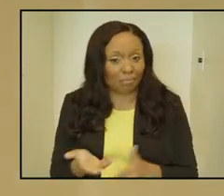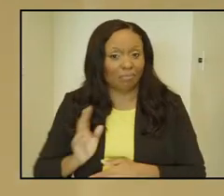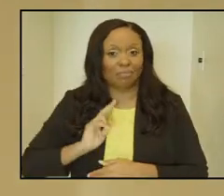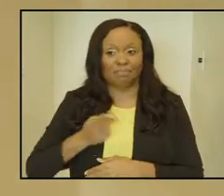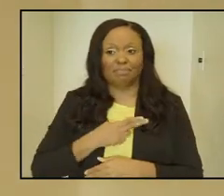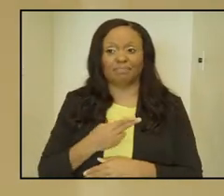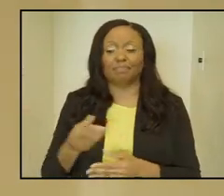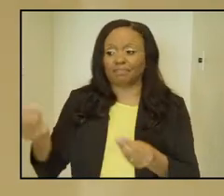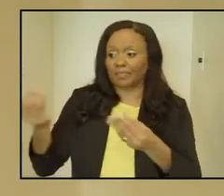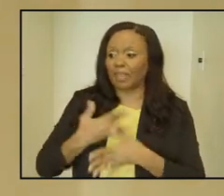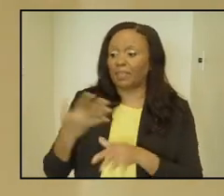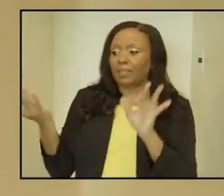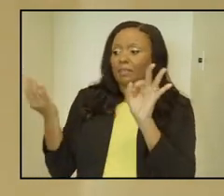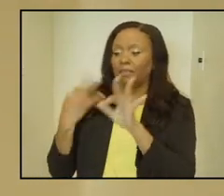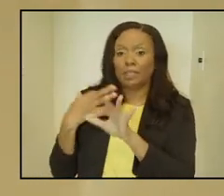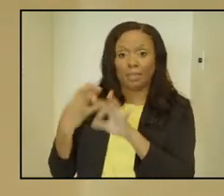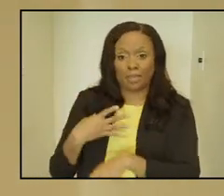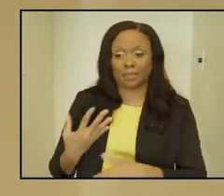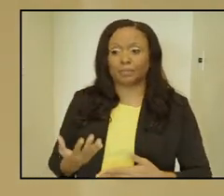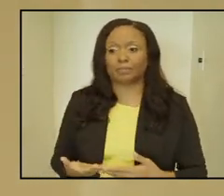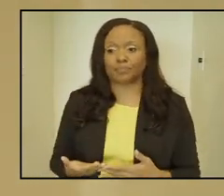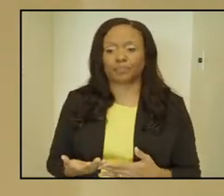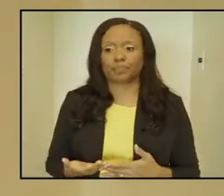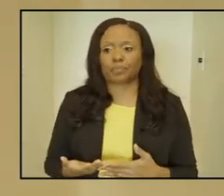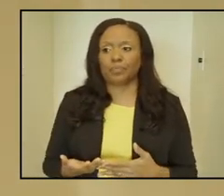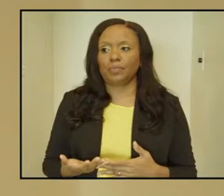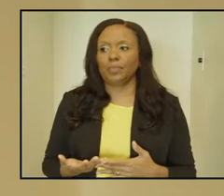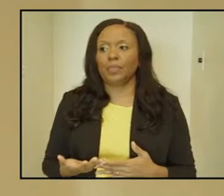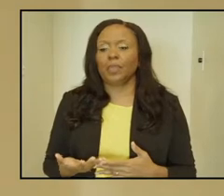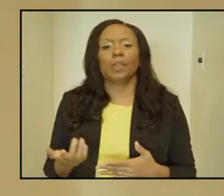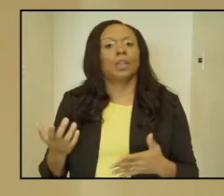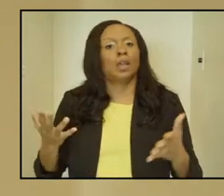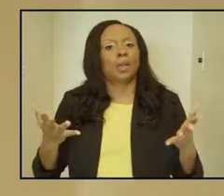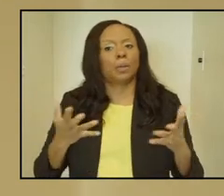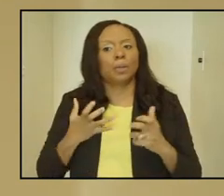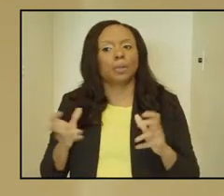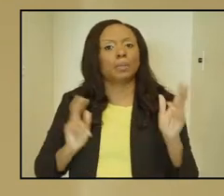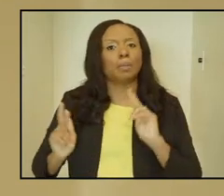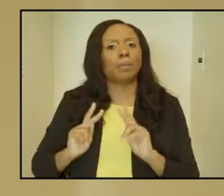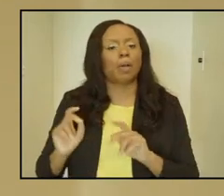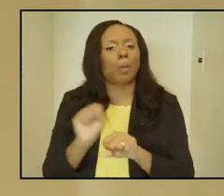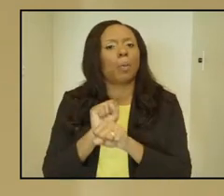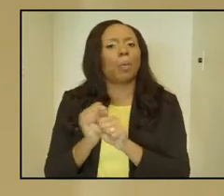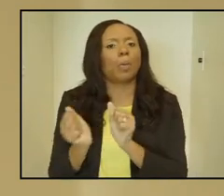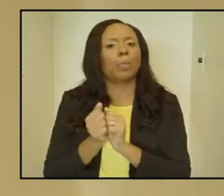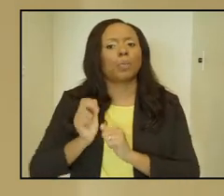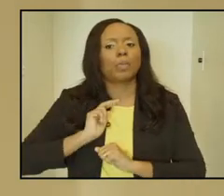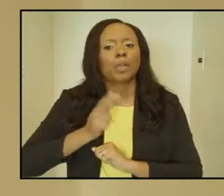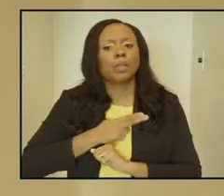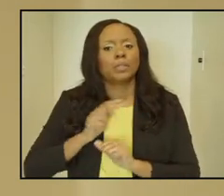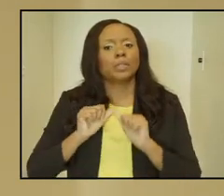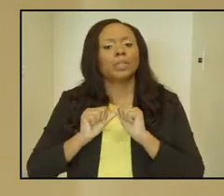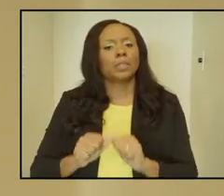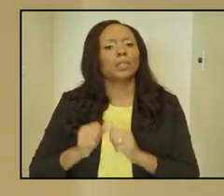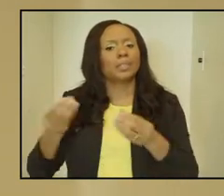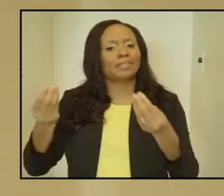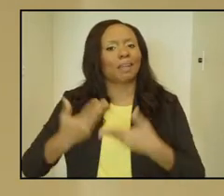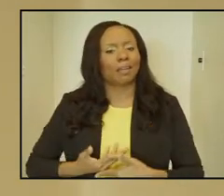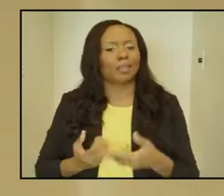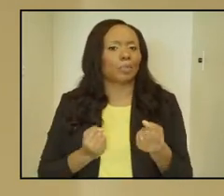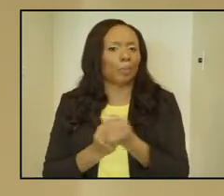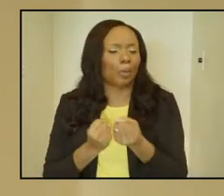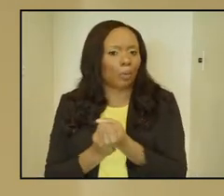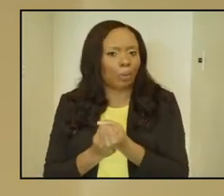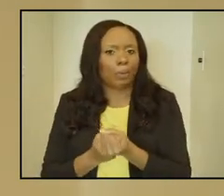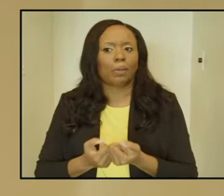with this spirit of partnership that I ask our stakeholders to continue to give us that level of support and to continue